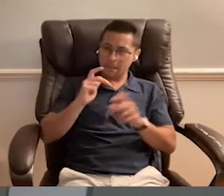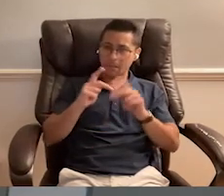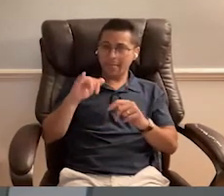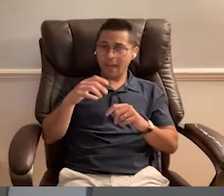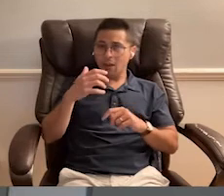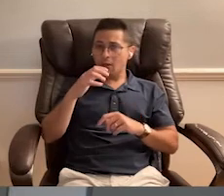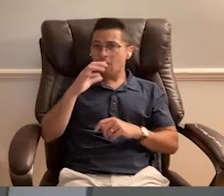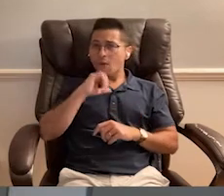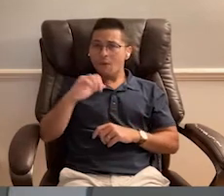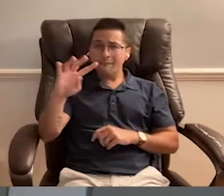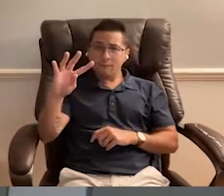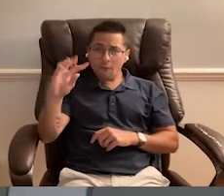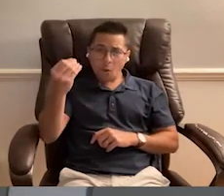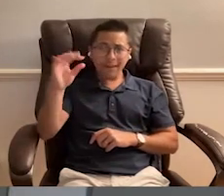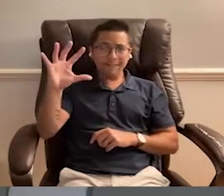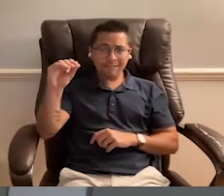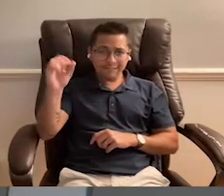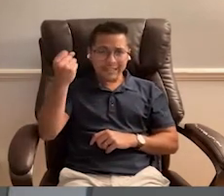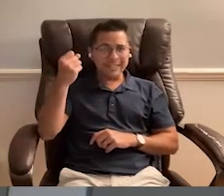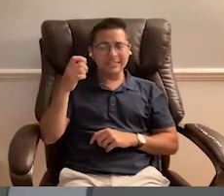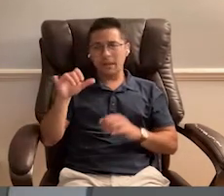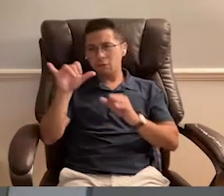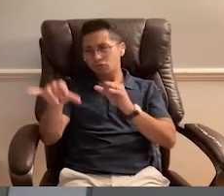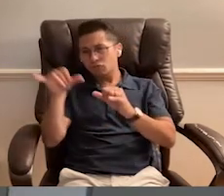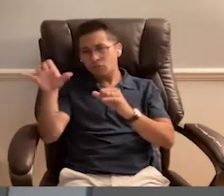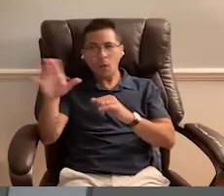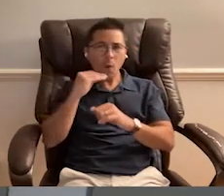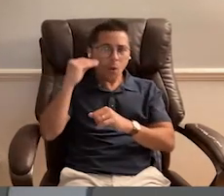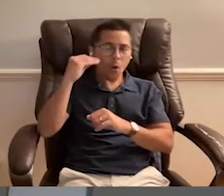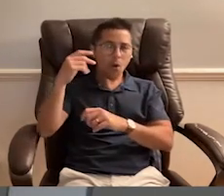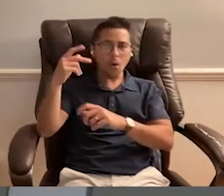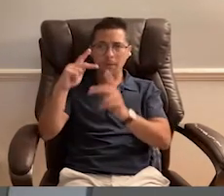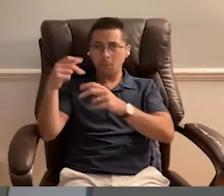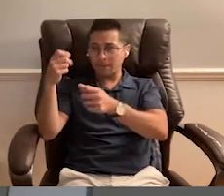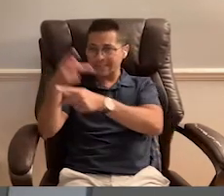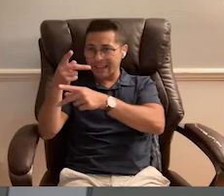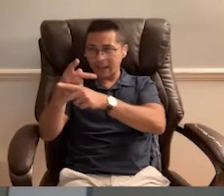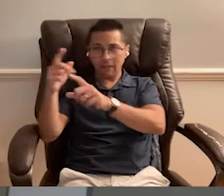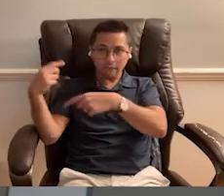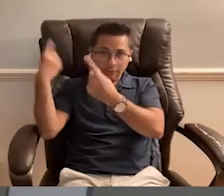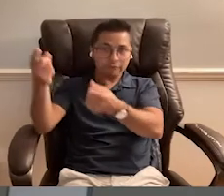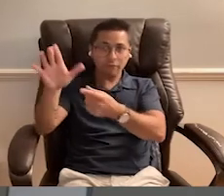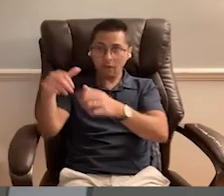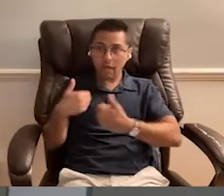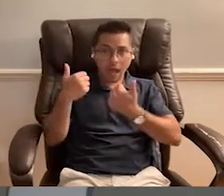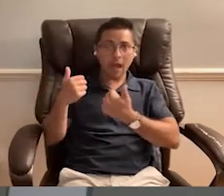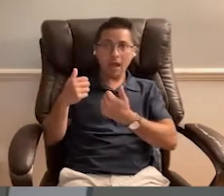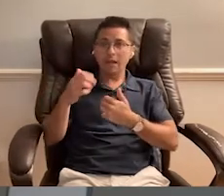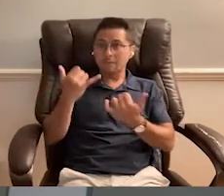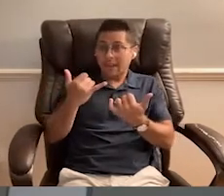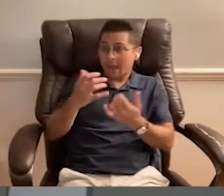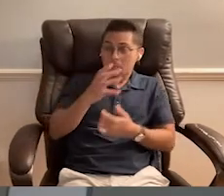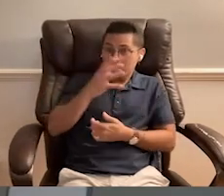for us to receive applications from individuals who are in their 40s or 50s because they've been in their homes being taken care of